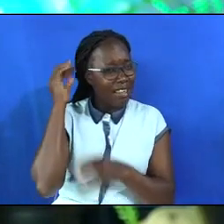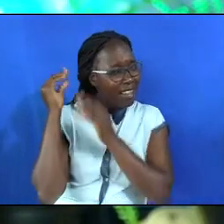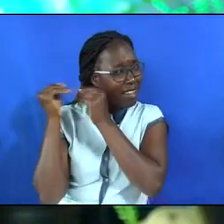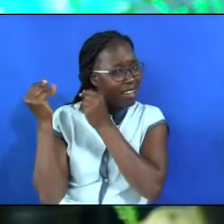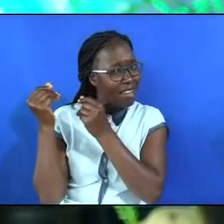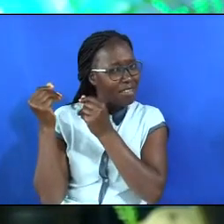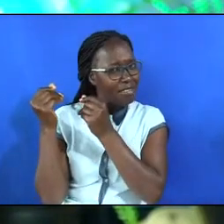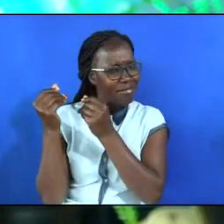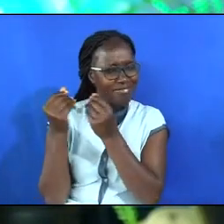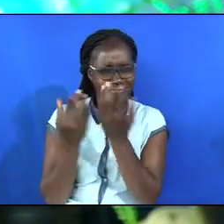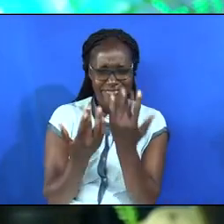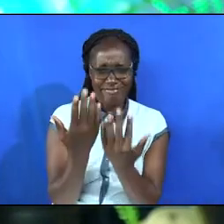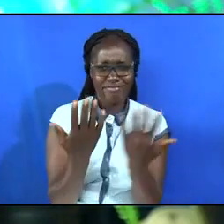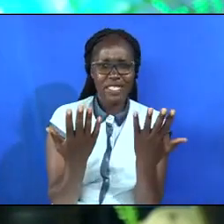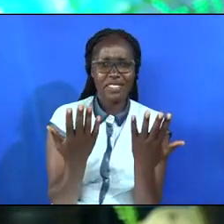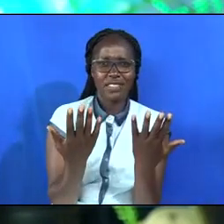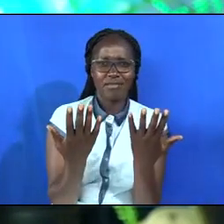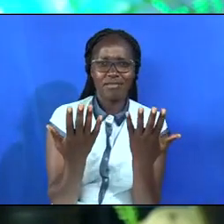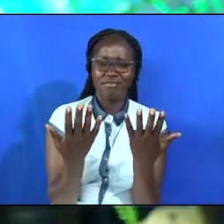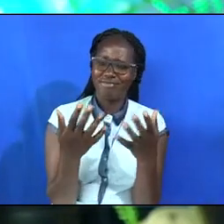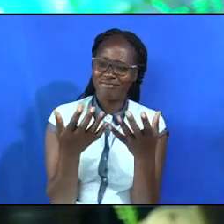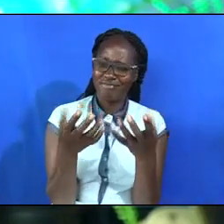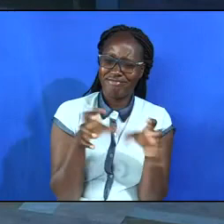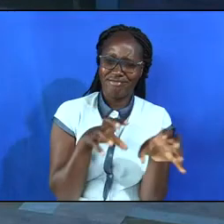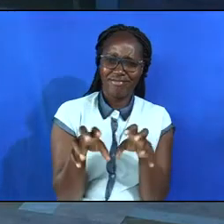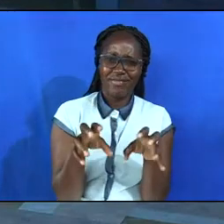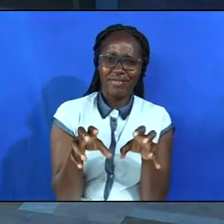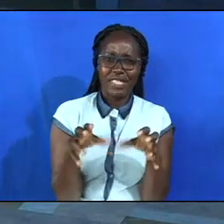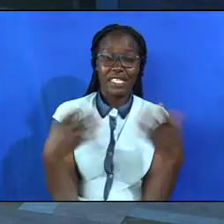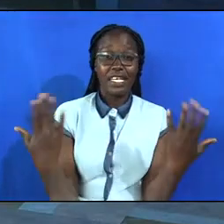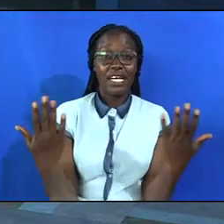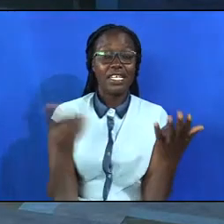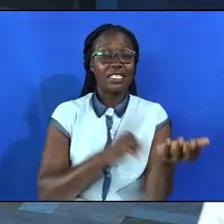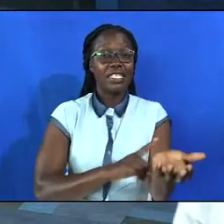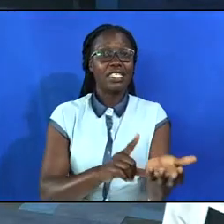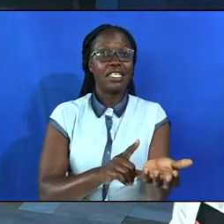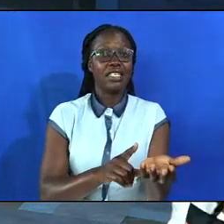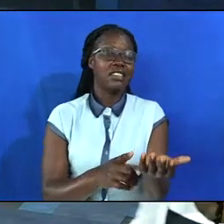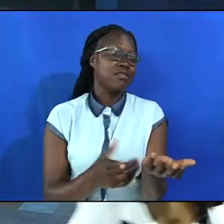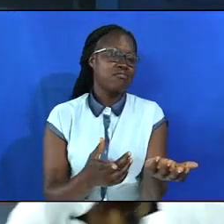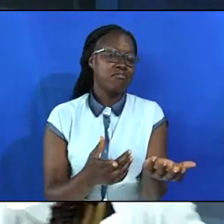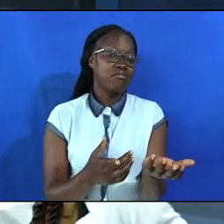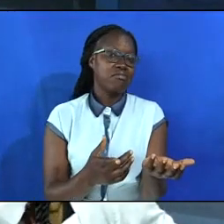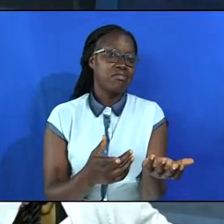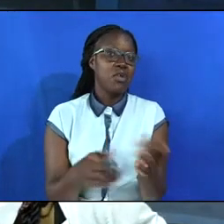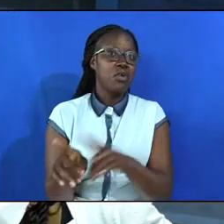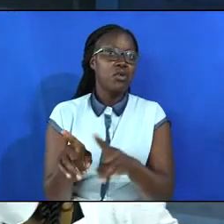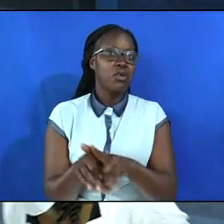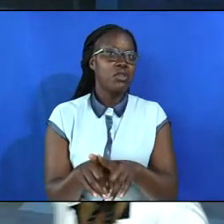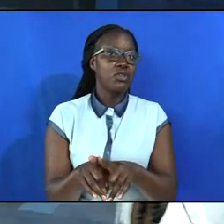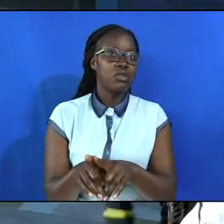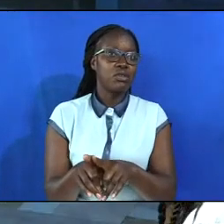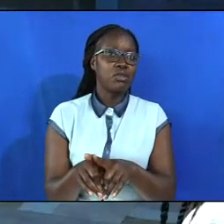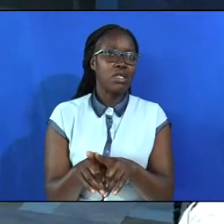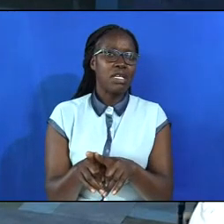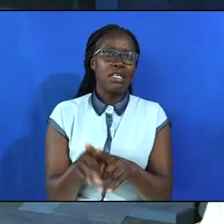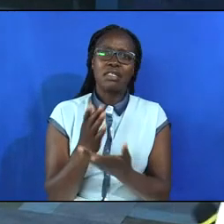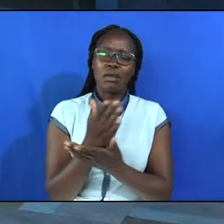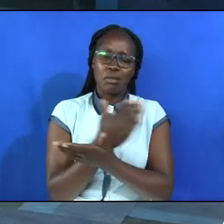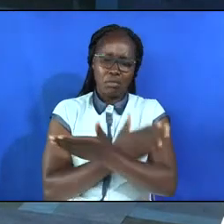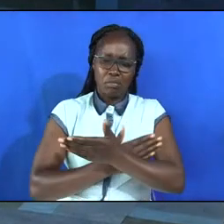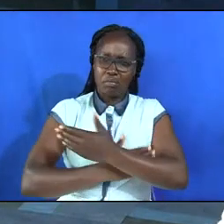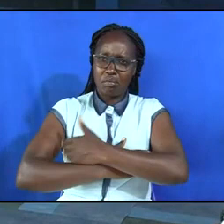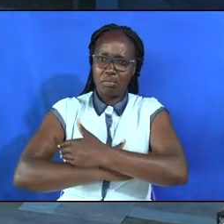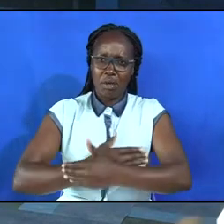burnt. She believed her mother's arms and legs were not attractive also because they were having